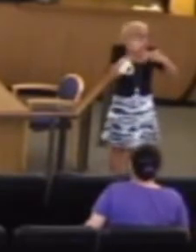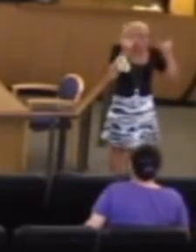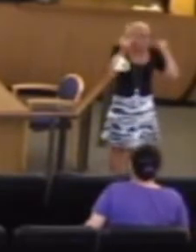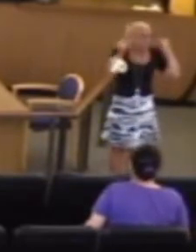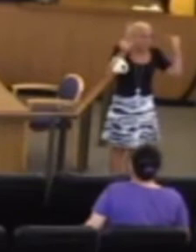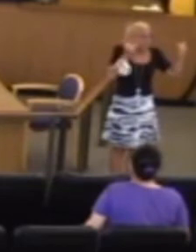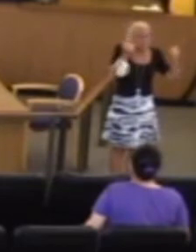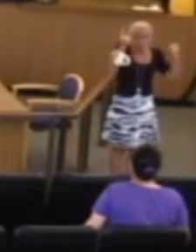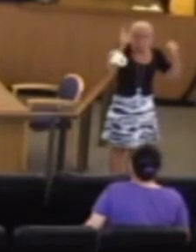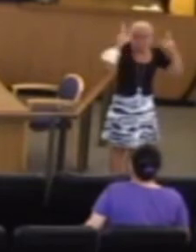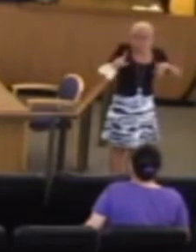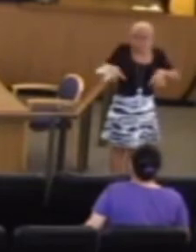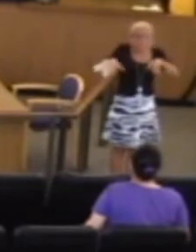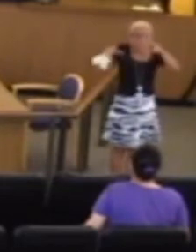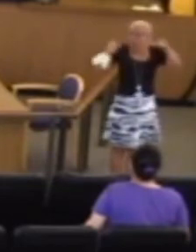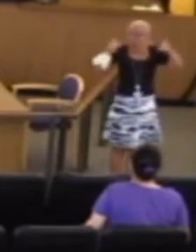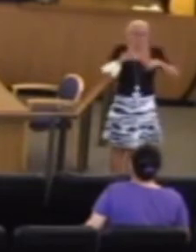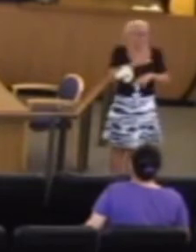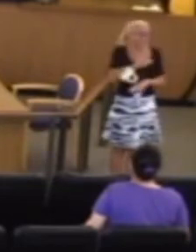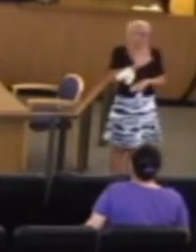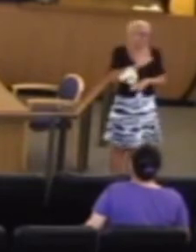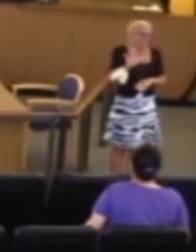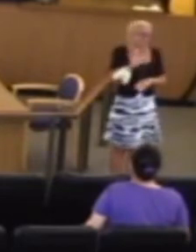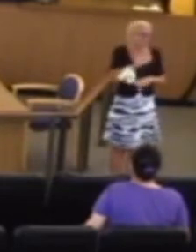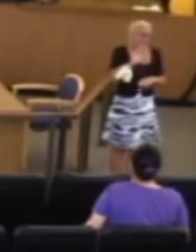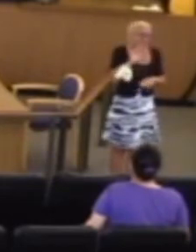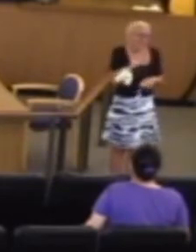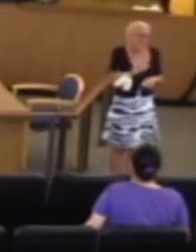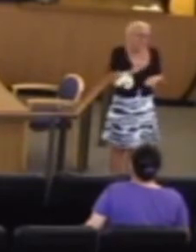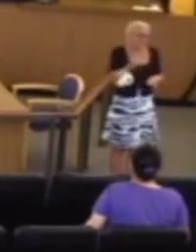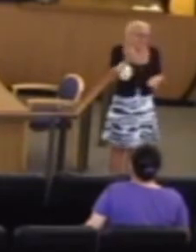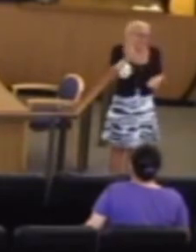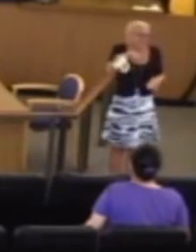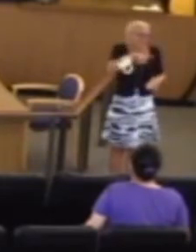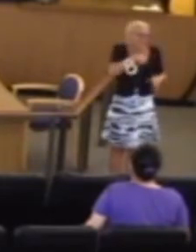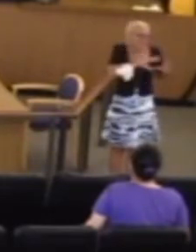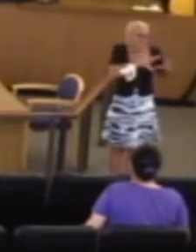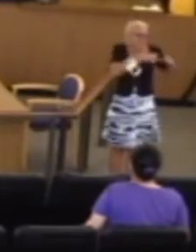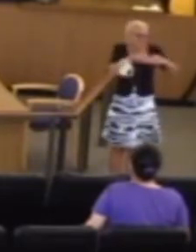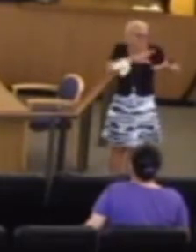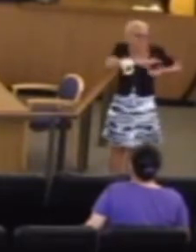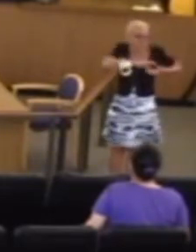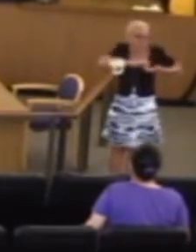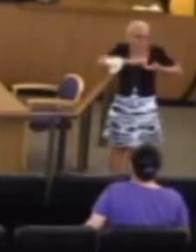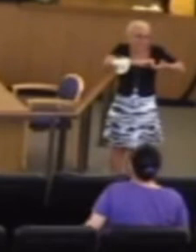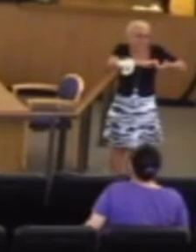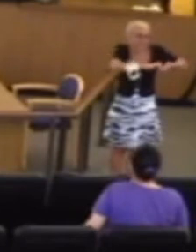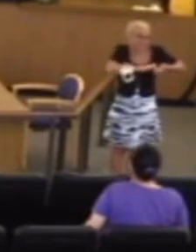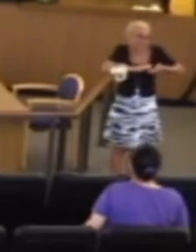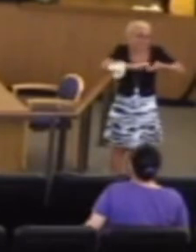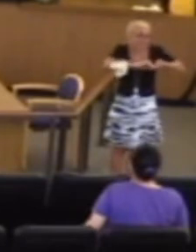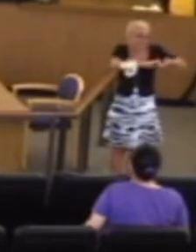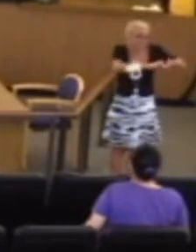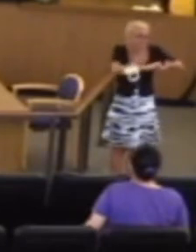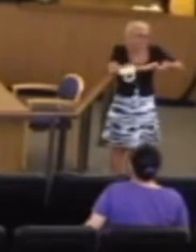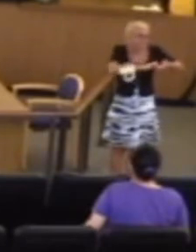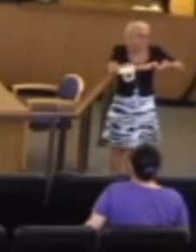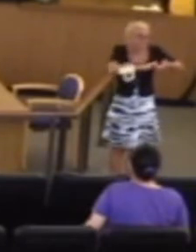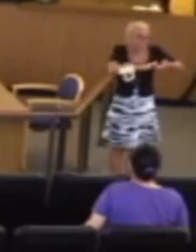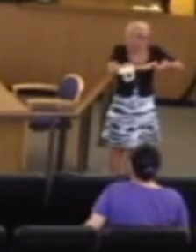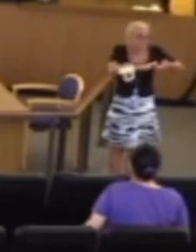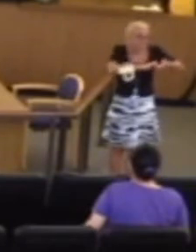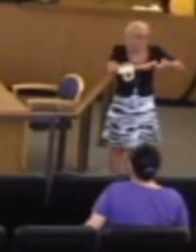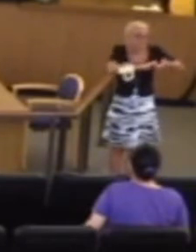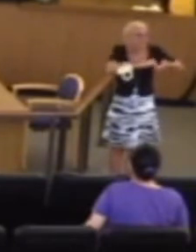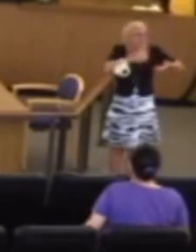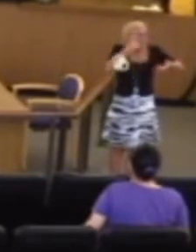does not govern alone. That is the benefit, I think, of the residency firsthand, that we are focused, unified, all of us together on